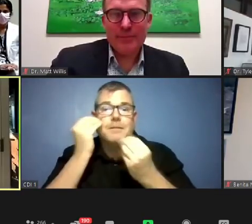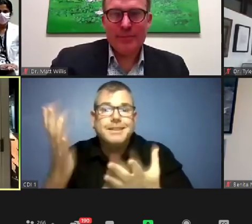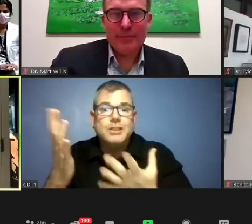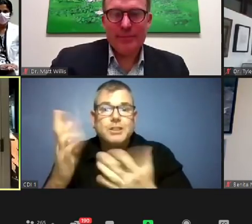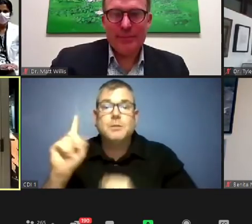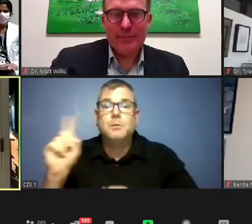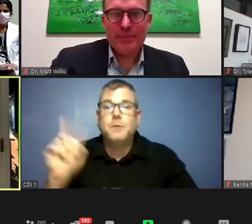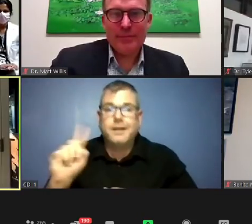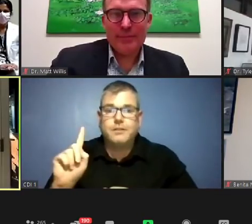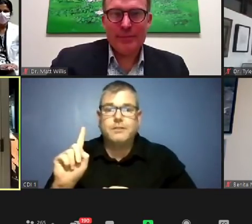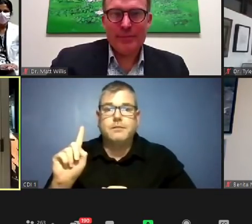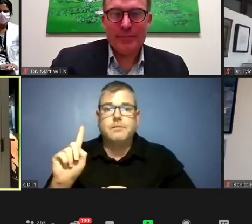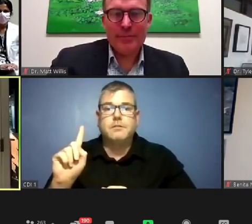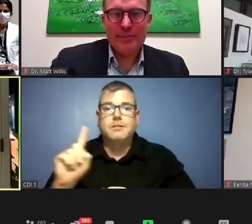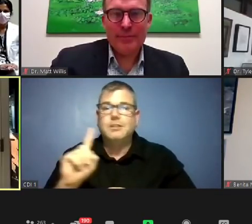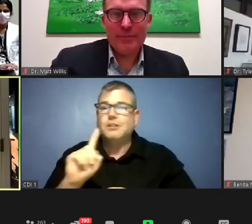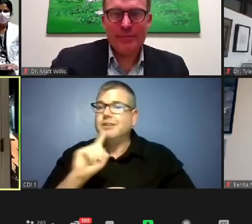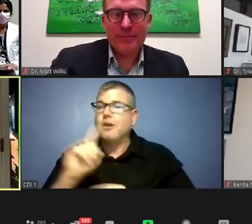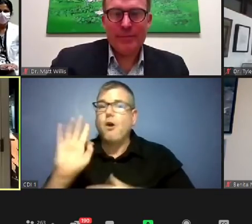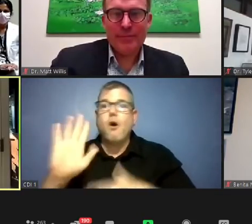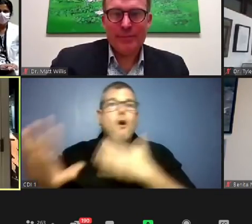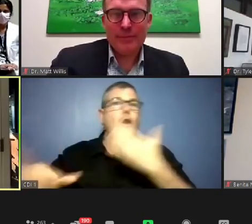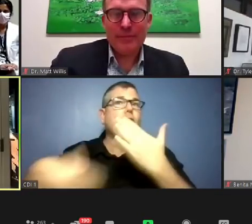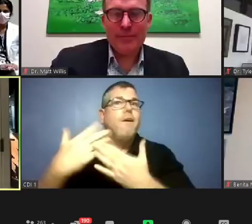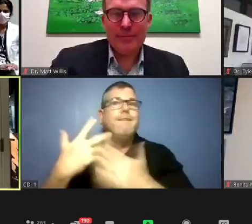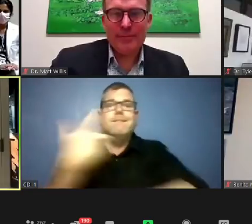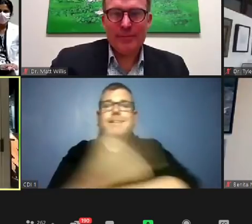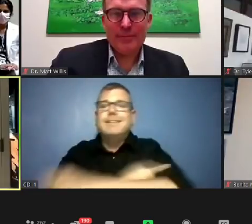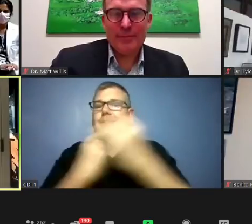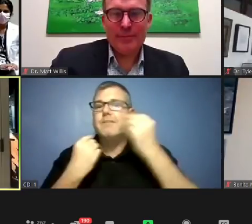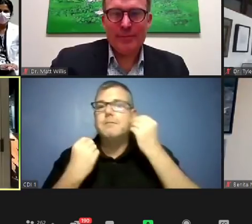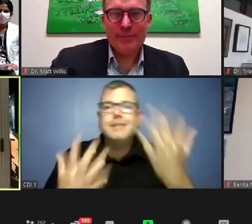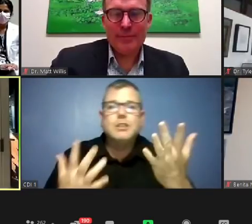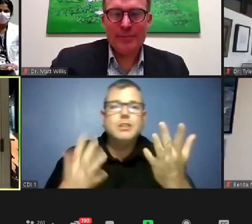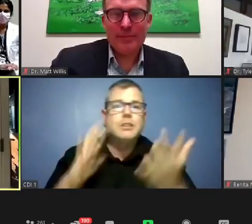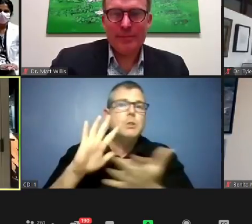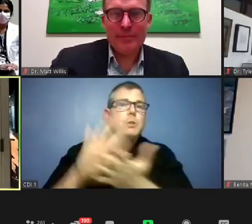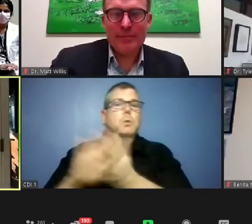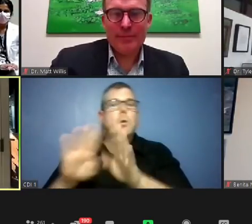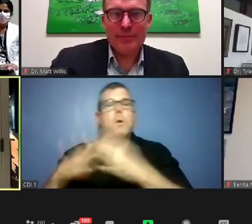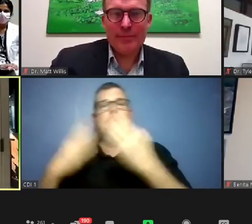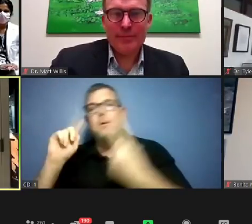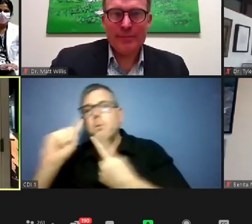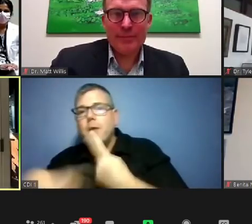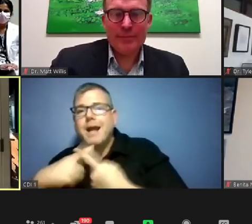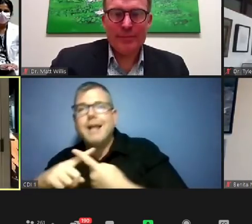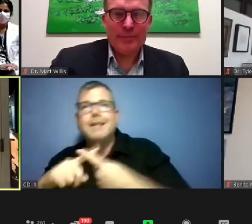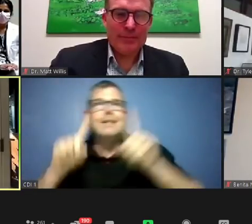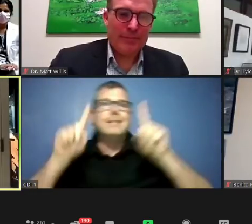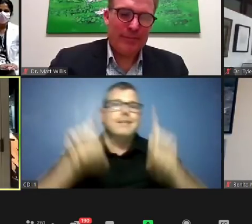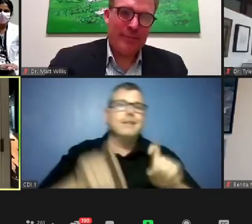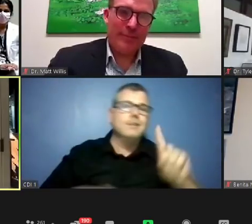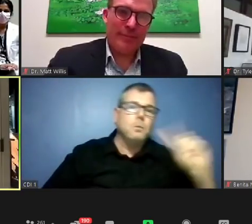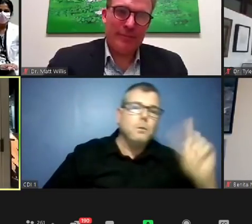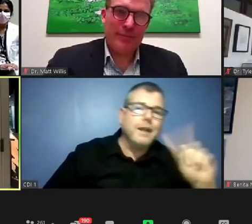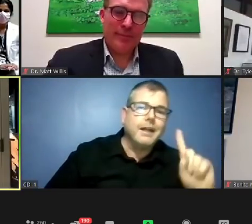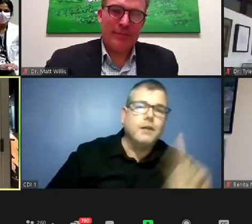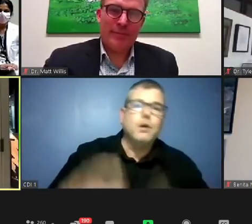public health guidelines, school reopenings, testing information, and more by visiting